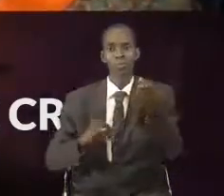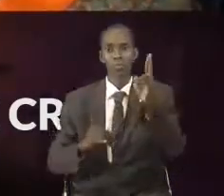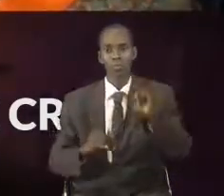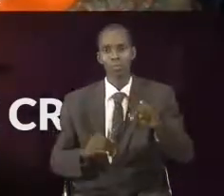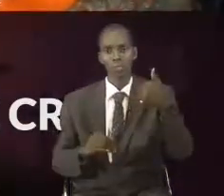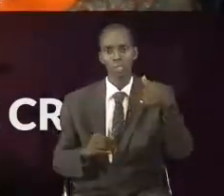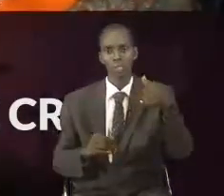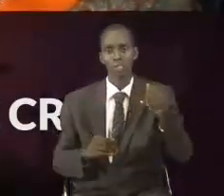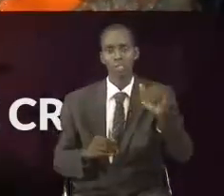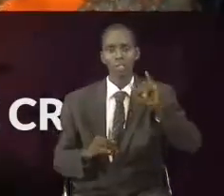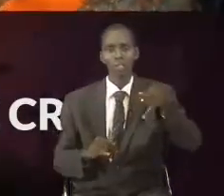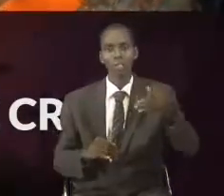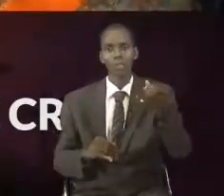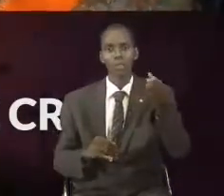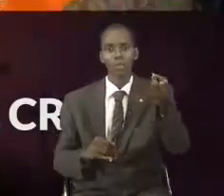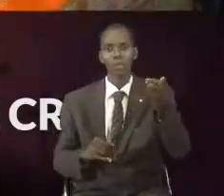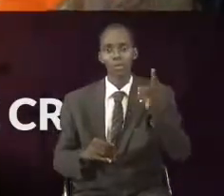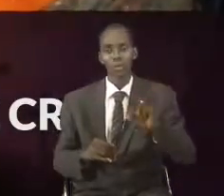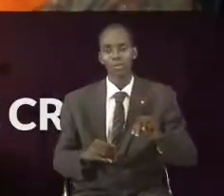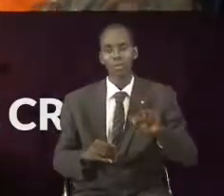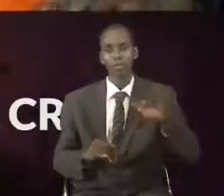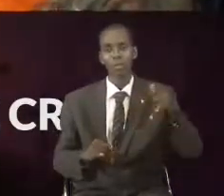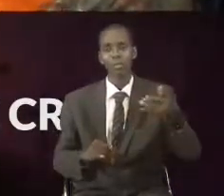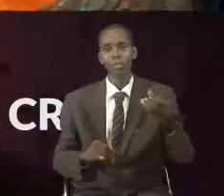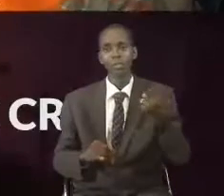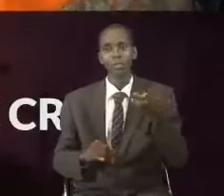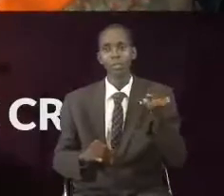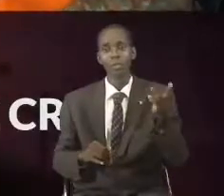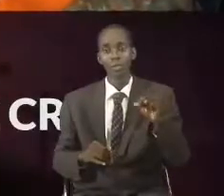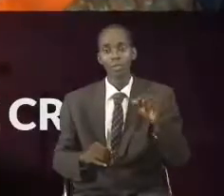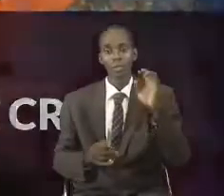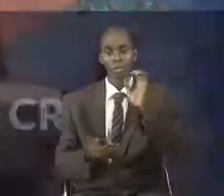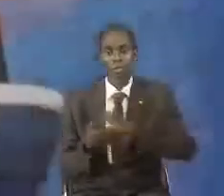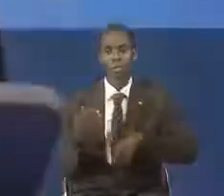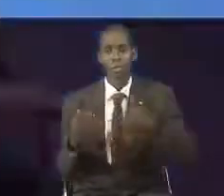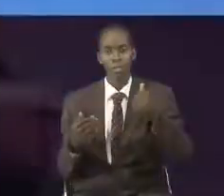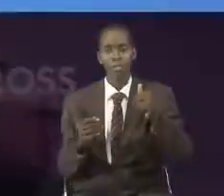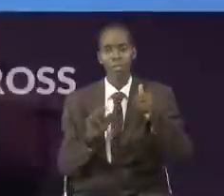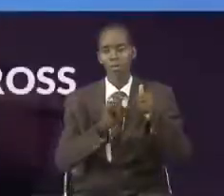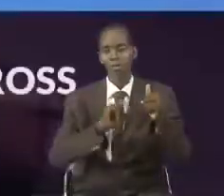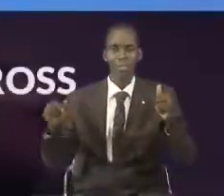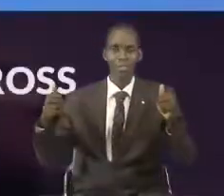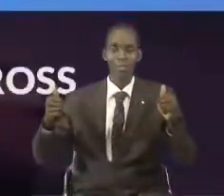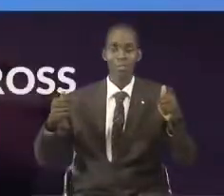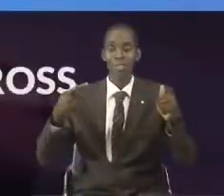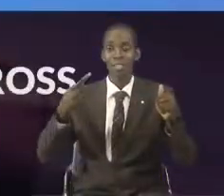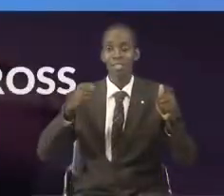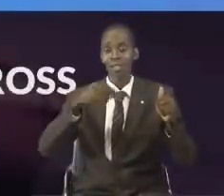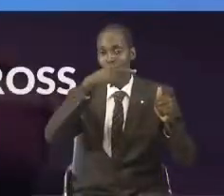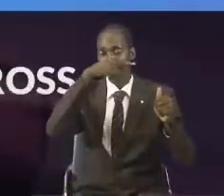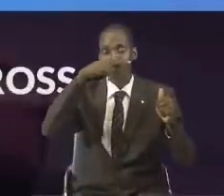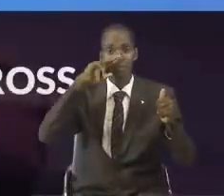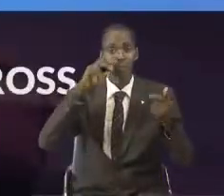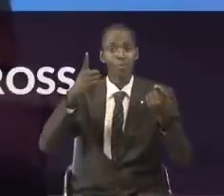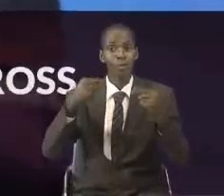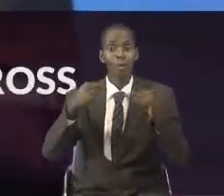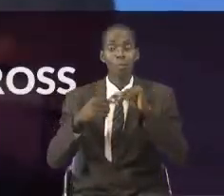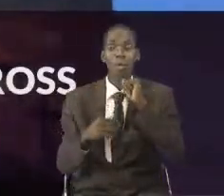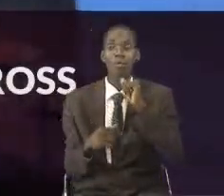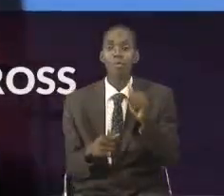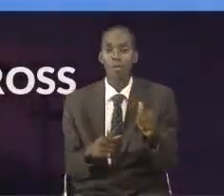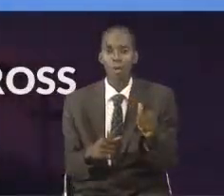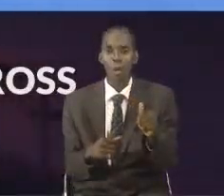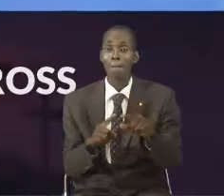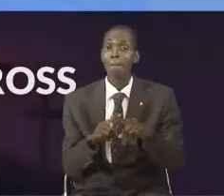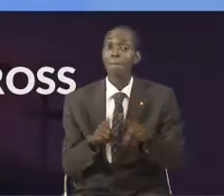name. Now, John chapter 10, we're looking at verse 10. John chapter 10, verse 10.